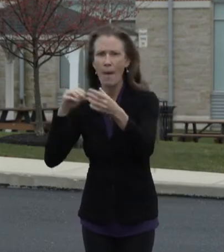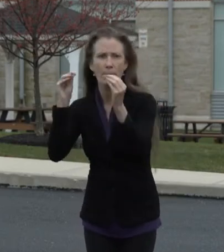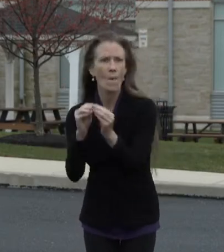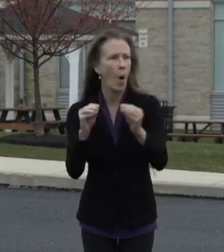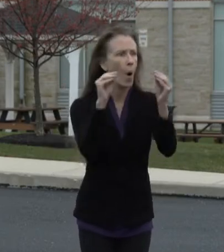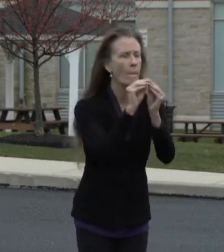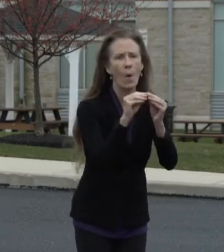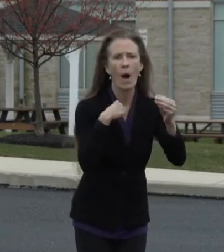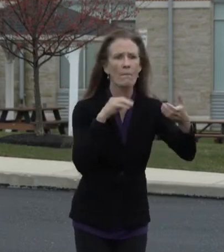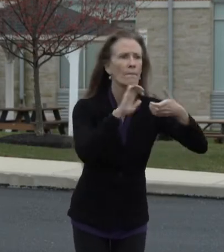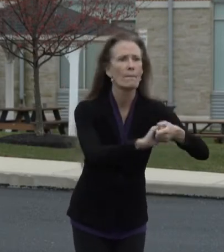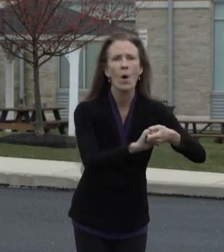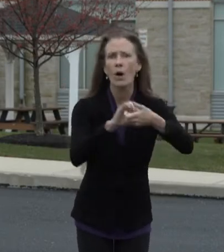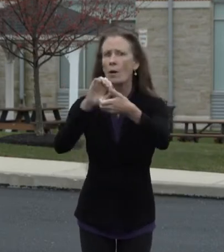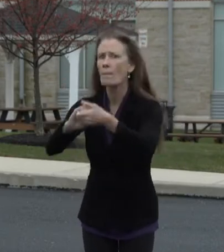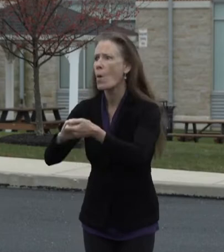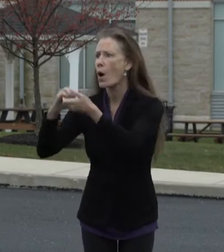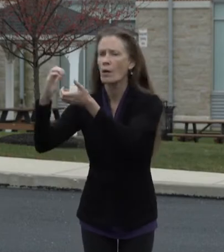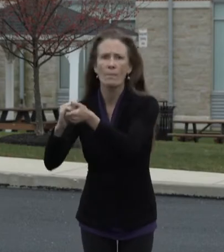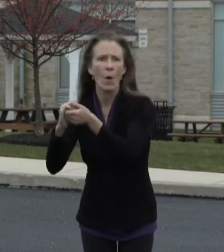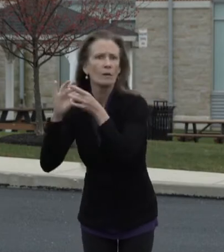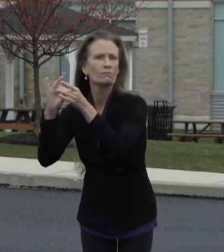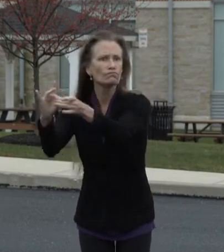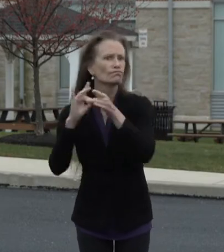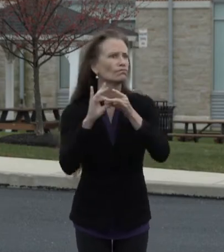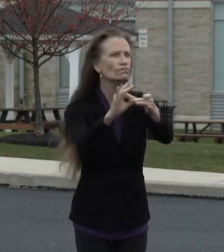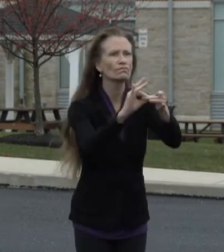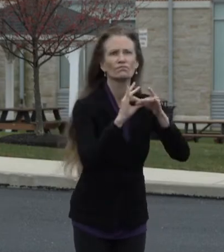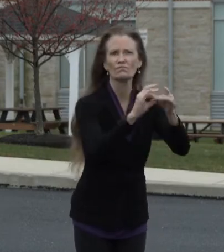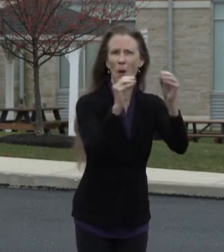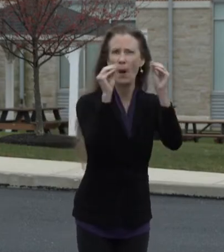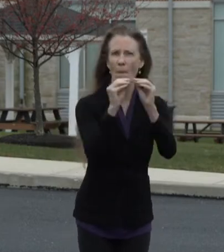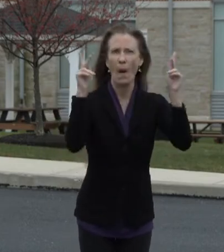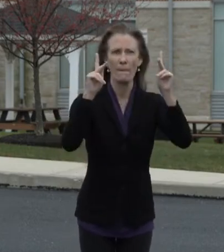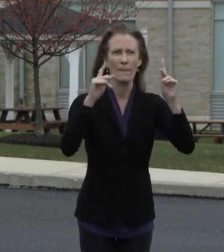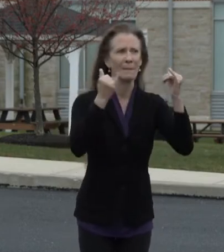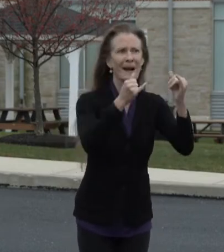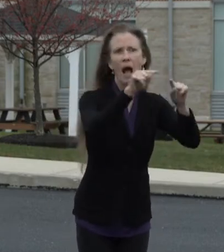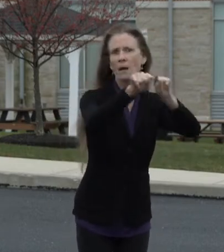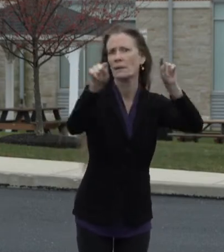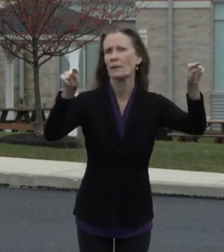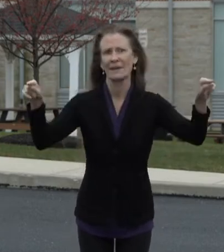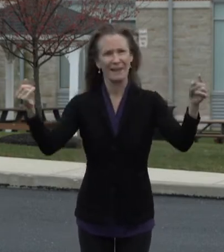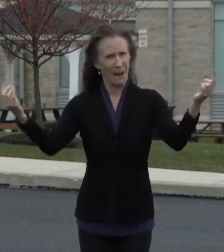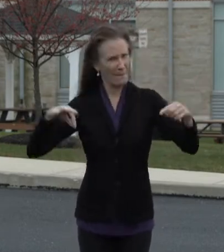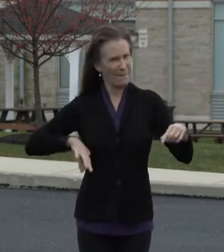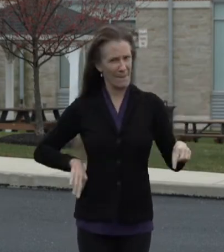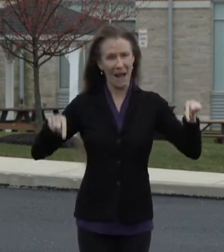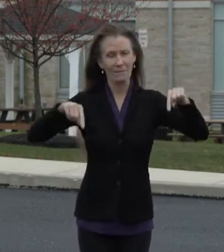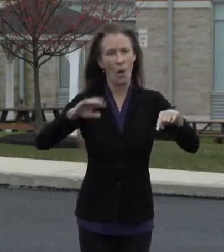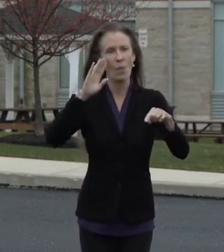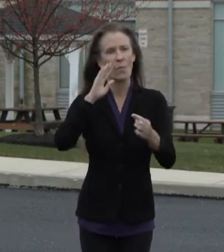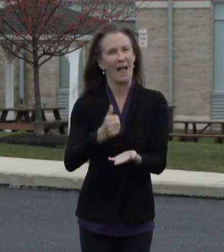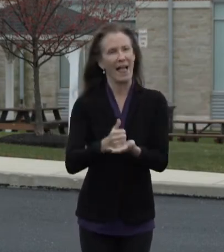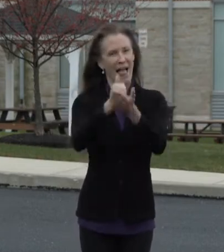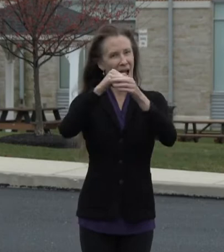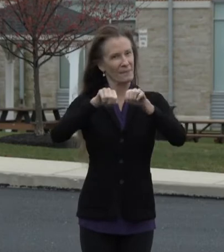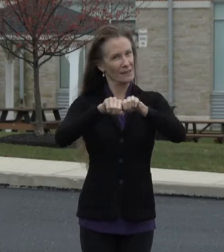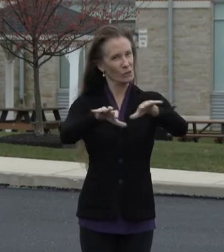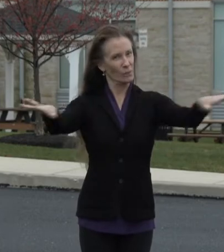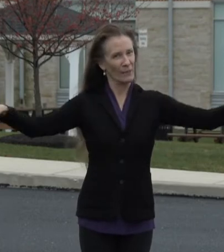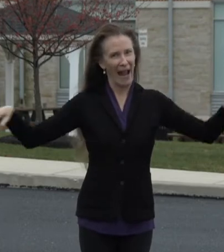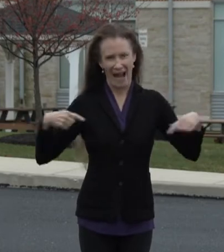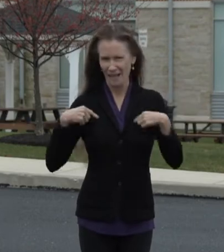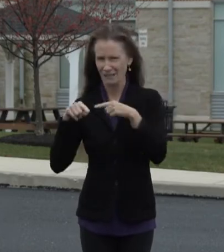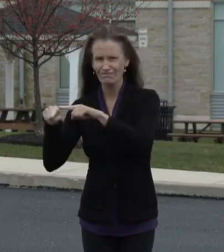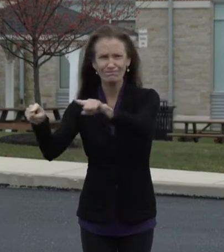benefited Pennsylvanians during these extremely difficult times. These have included our testing partnership with AMI,